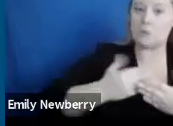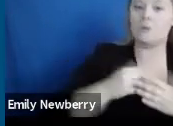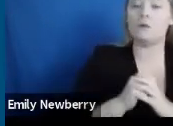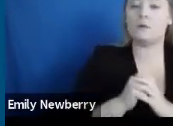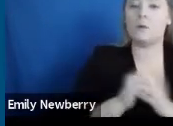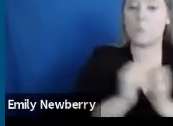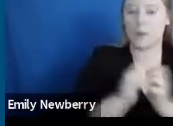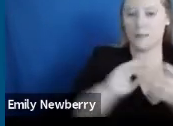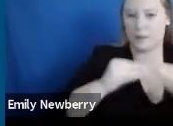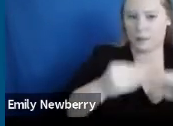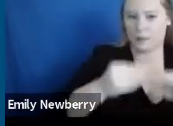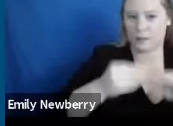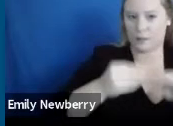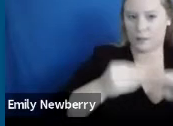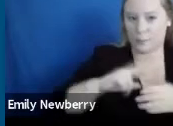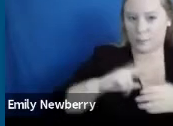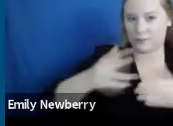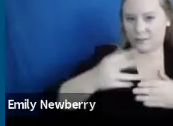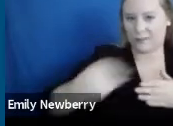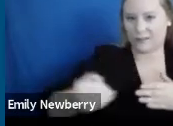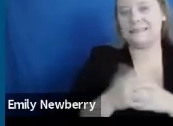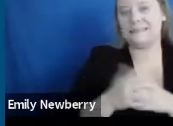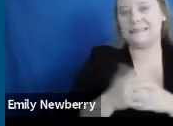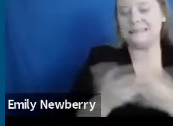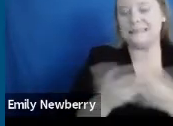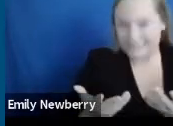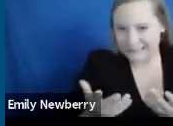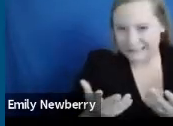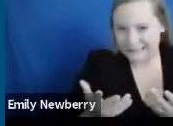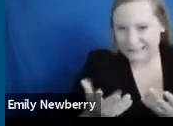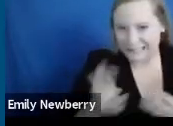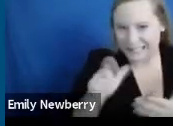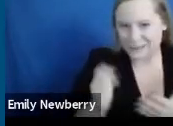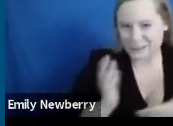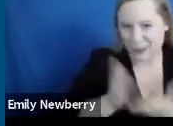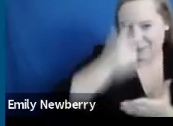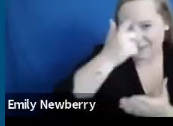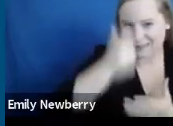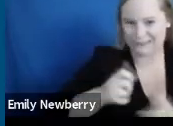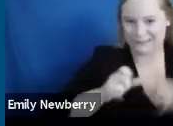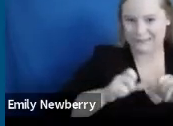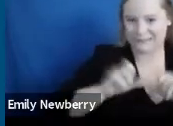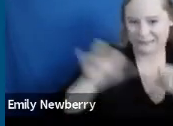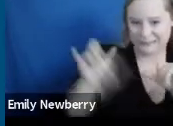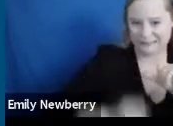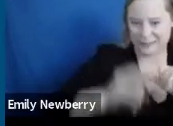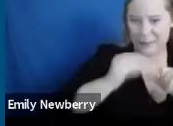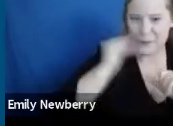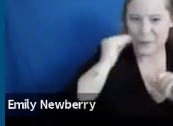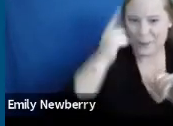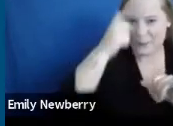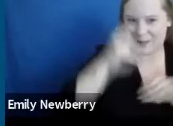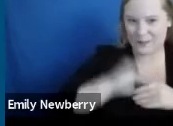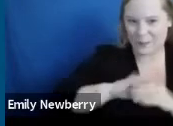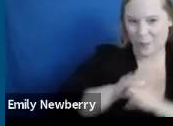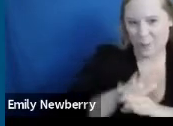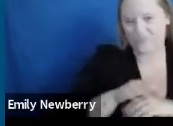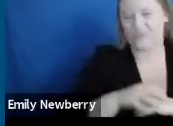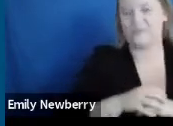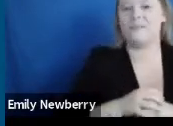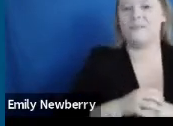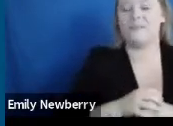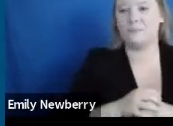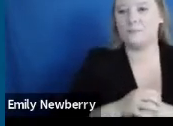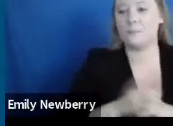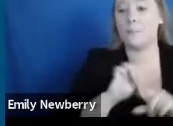been kind of cut off from the quarantine issue and the COVID-19 stuff. But the first thing I want to do